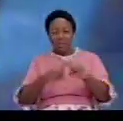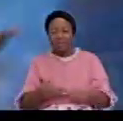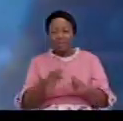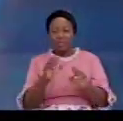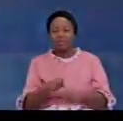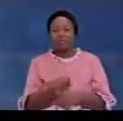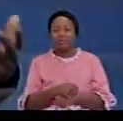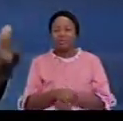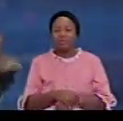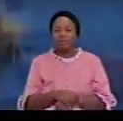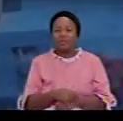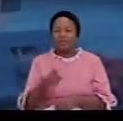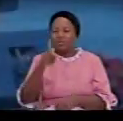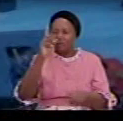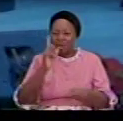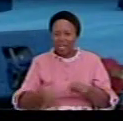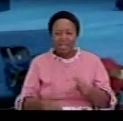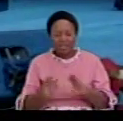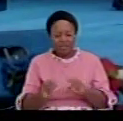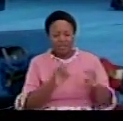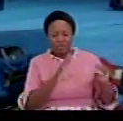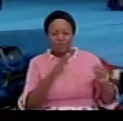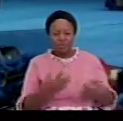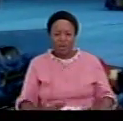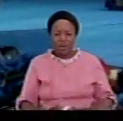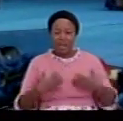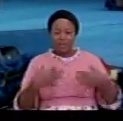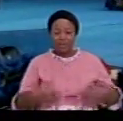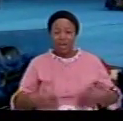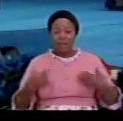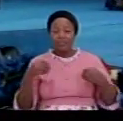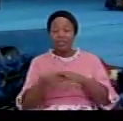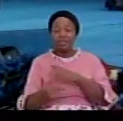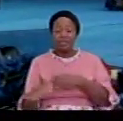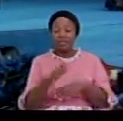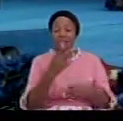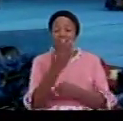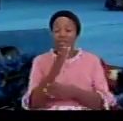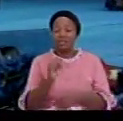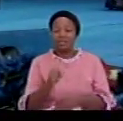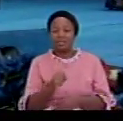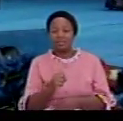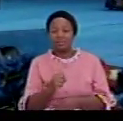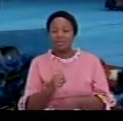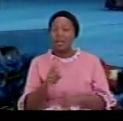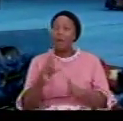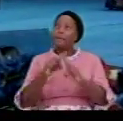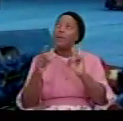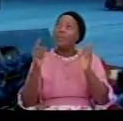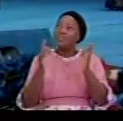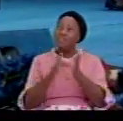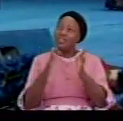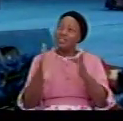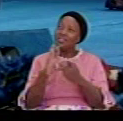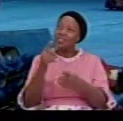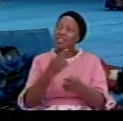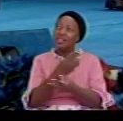You cannot put your life in their hands. But